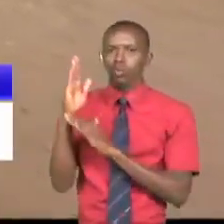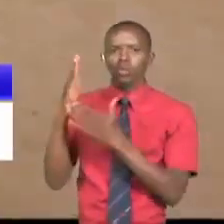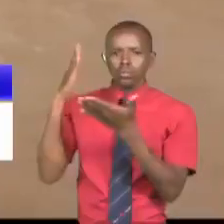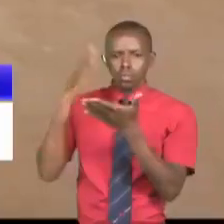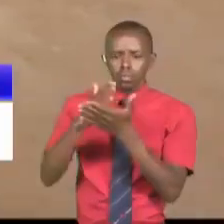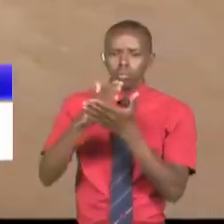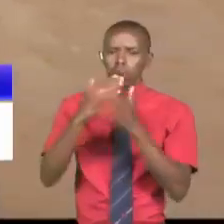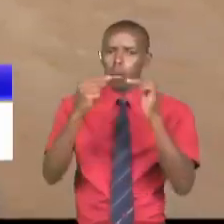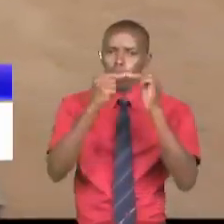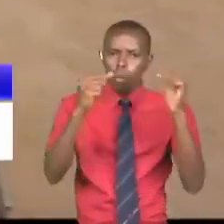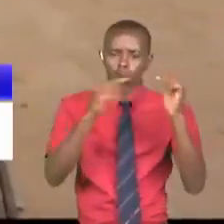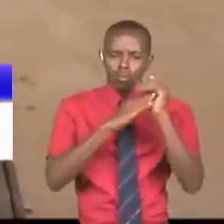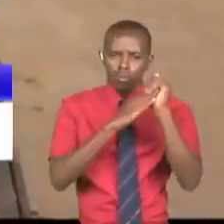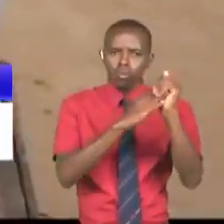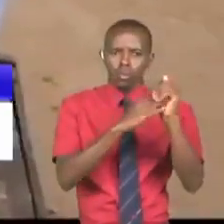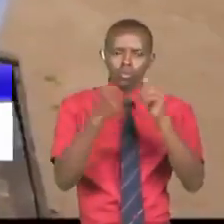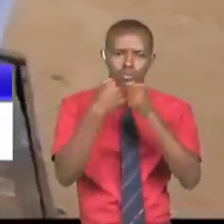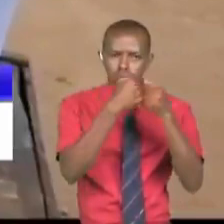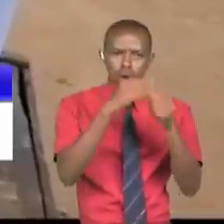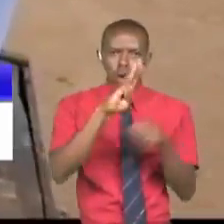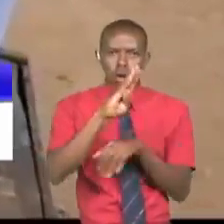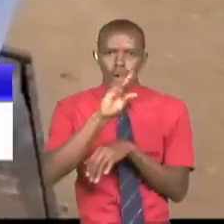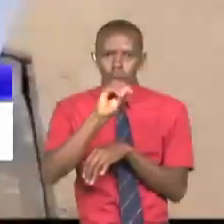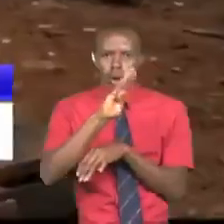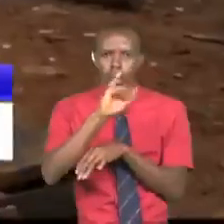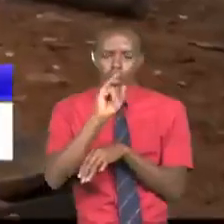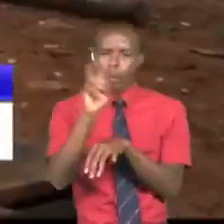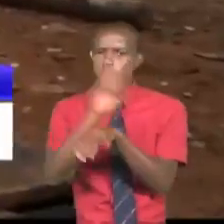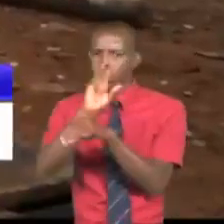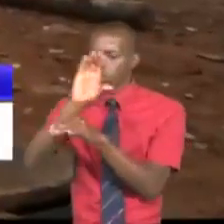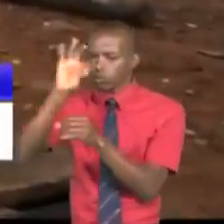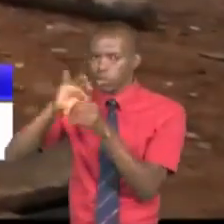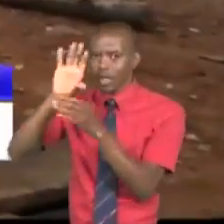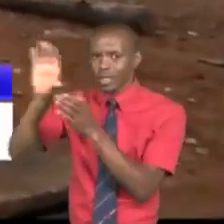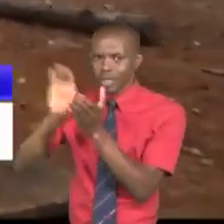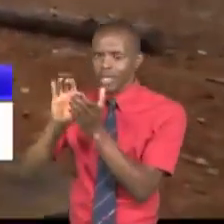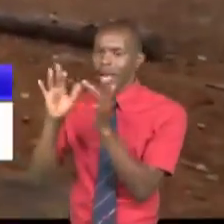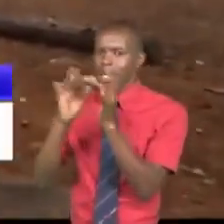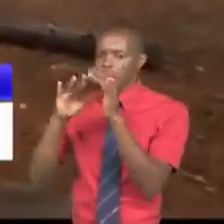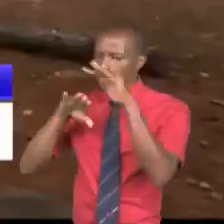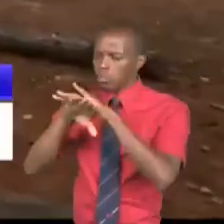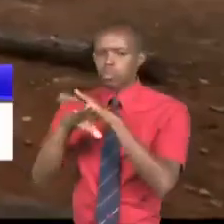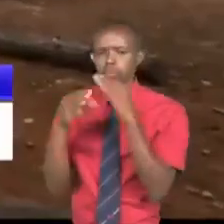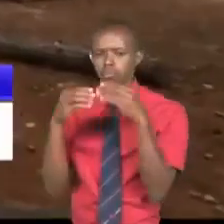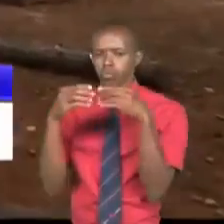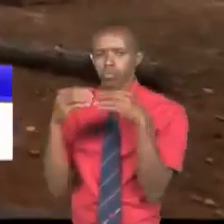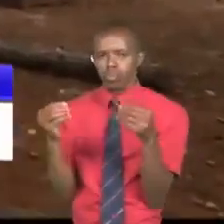supporters of leading opposition challenger Bobby Wine from monitoring polling stations, with internet access also cut off.